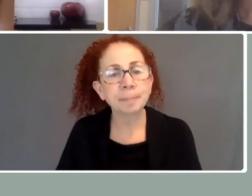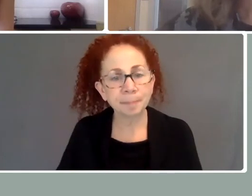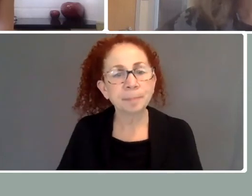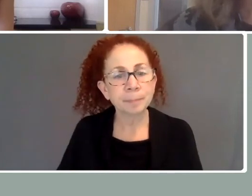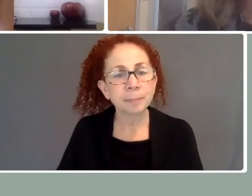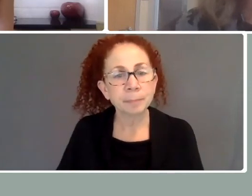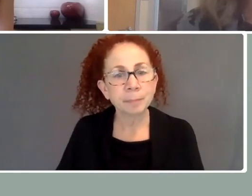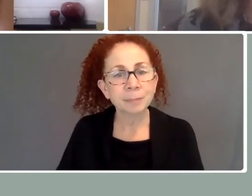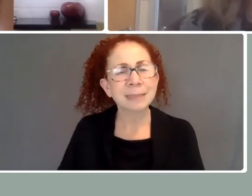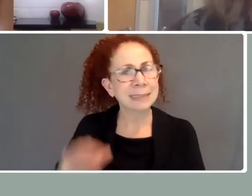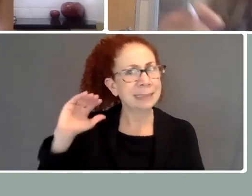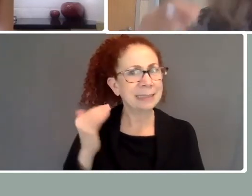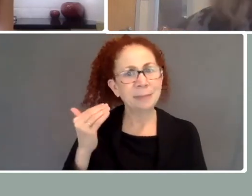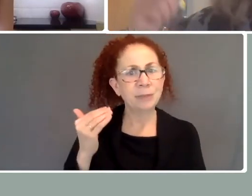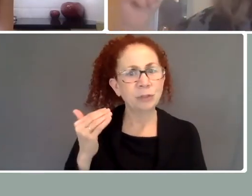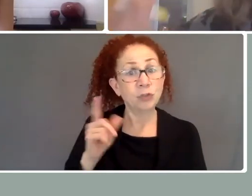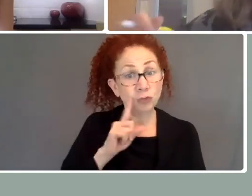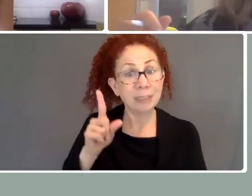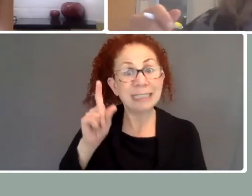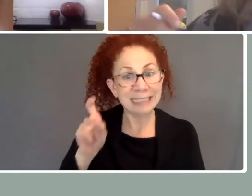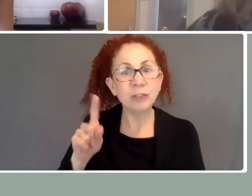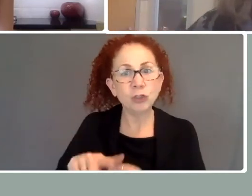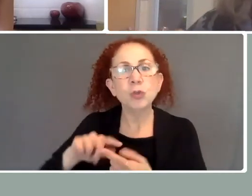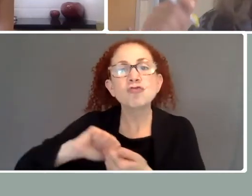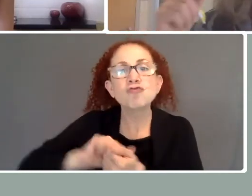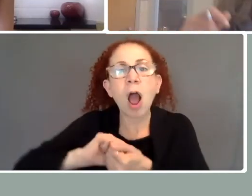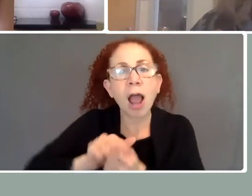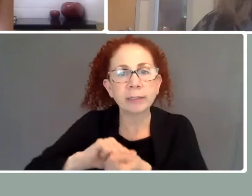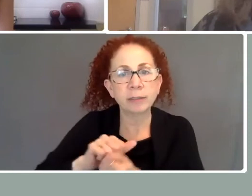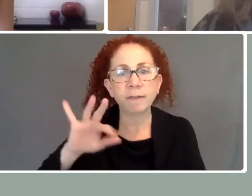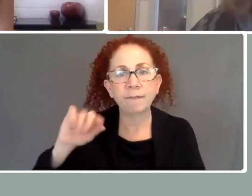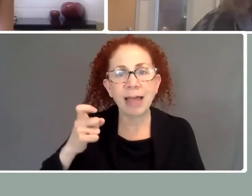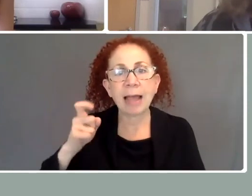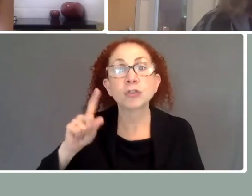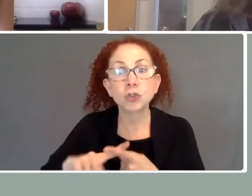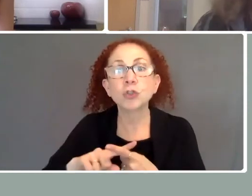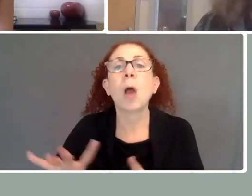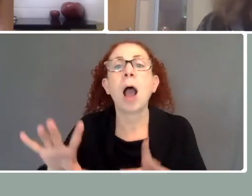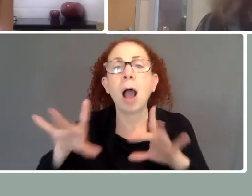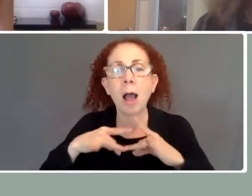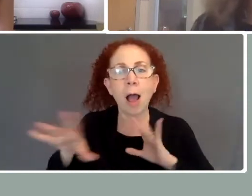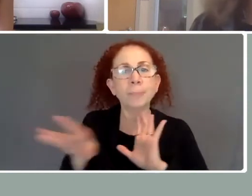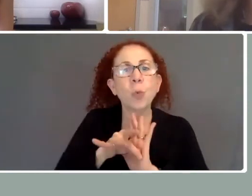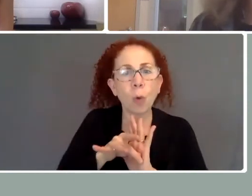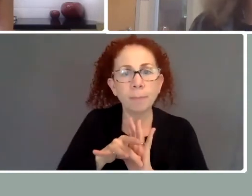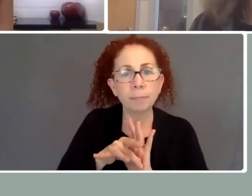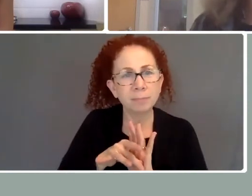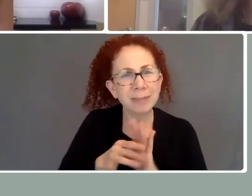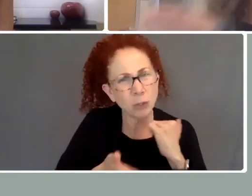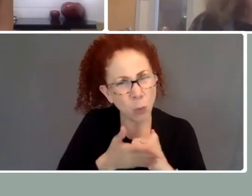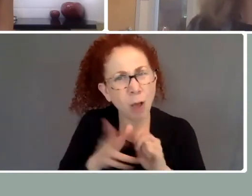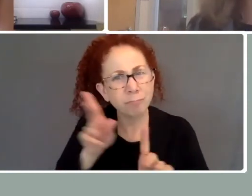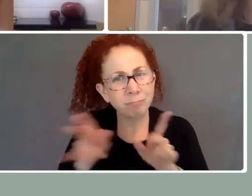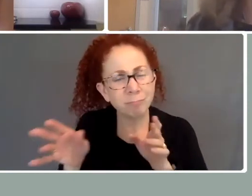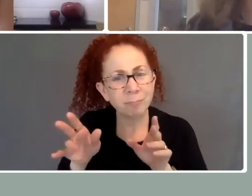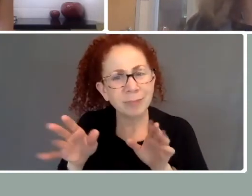And it seems like you really need to grind the flax in order to be able to absorb it. So can you help people understand if